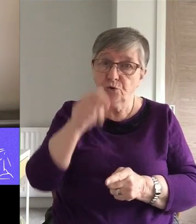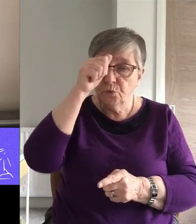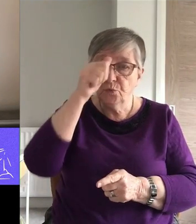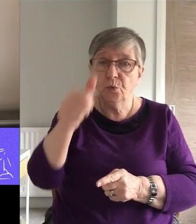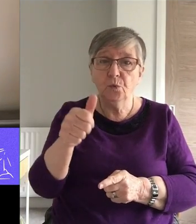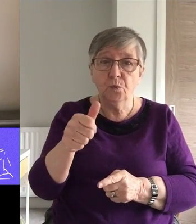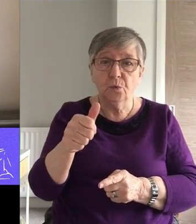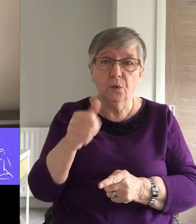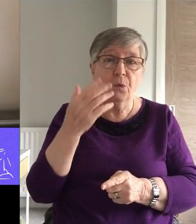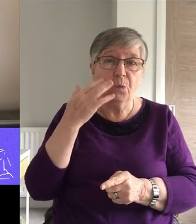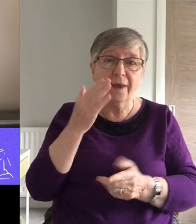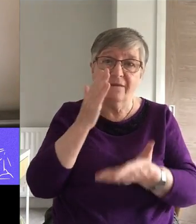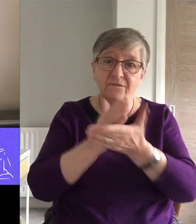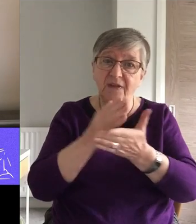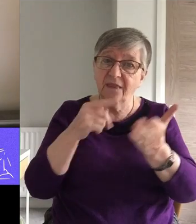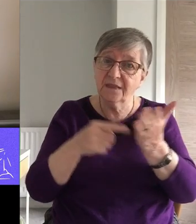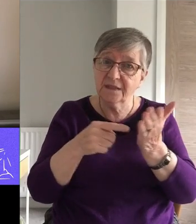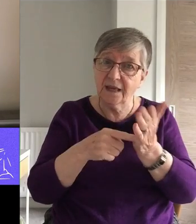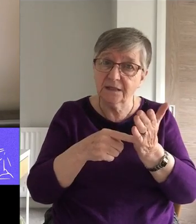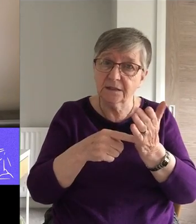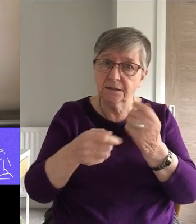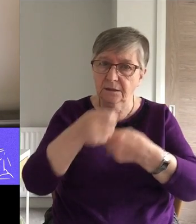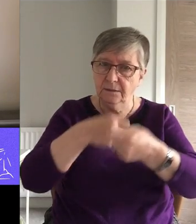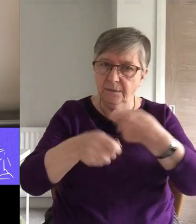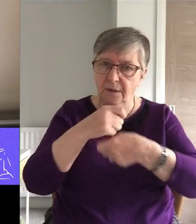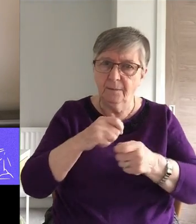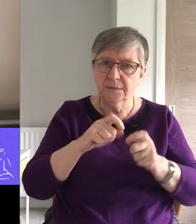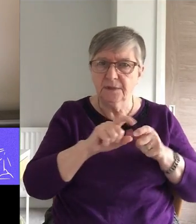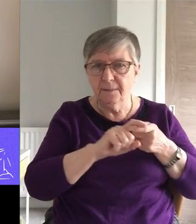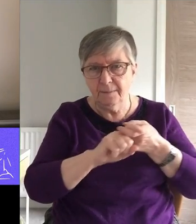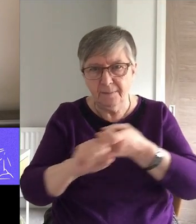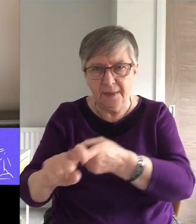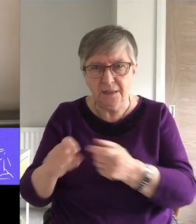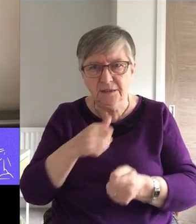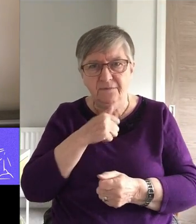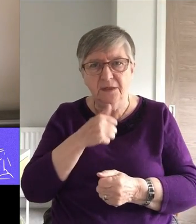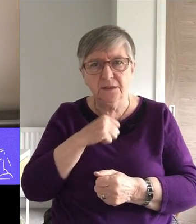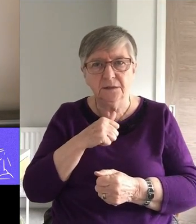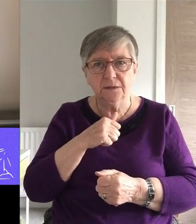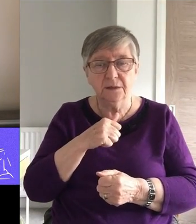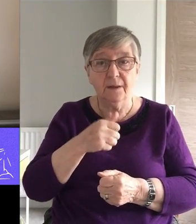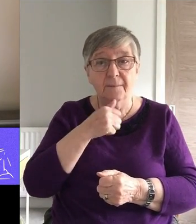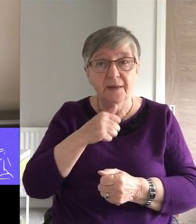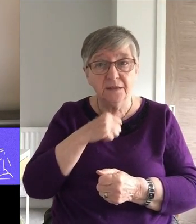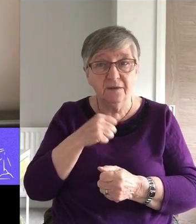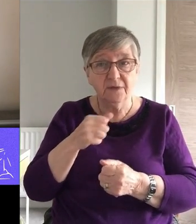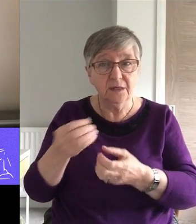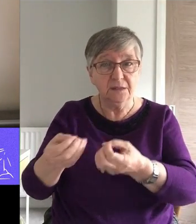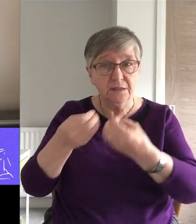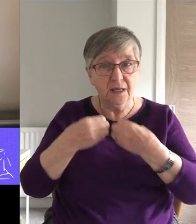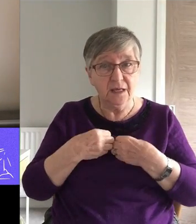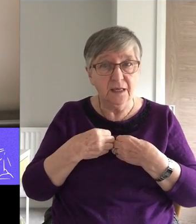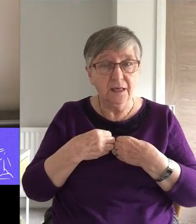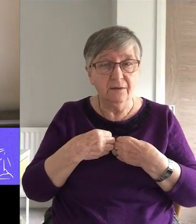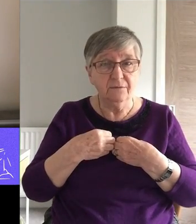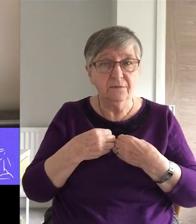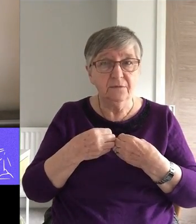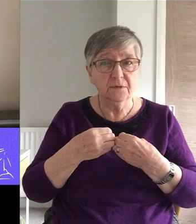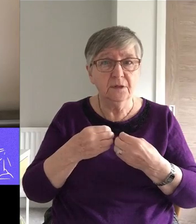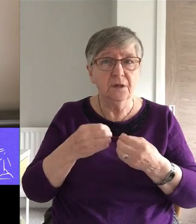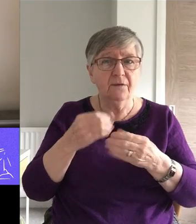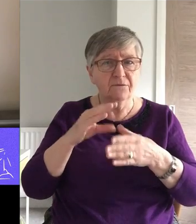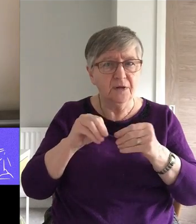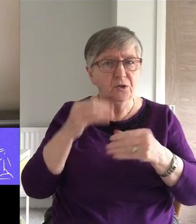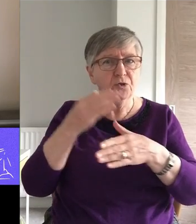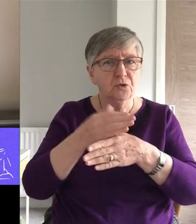the testing of your faith produces perseverance. Let perseverance finish its work so that